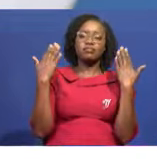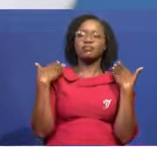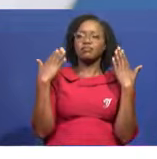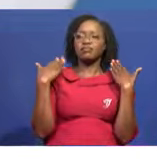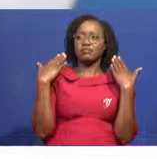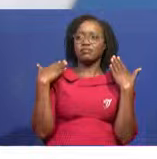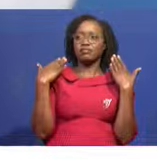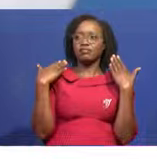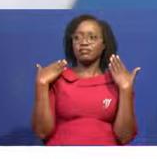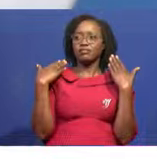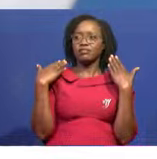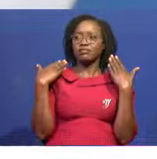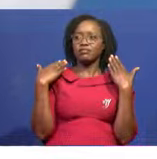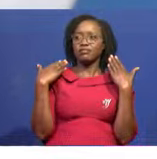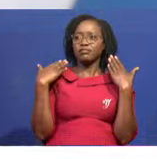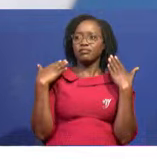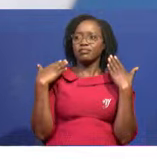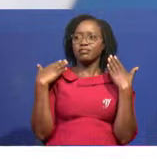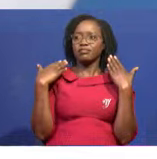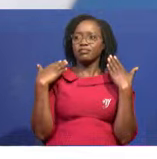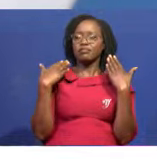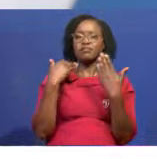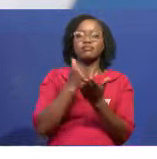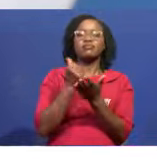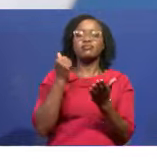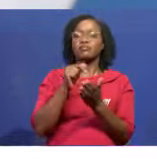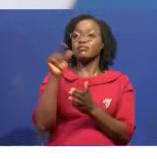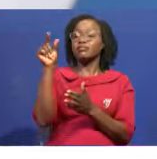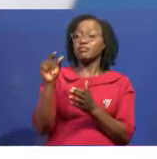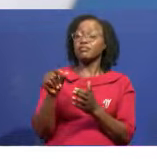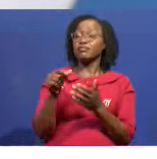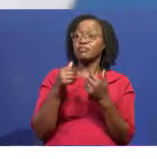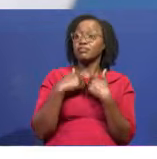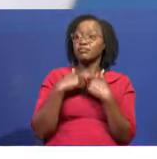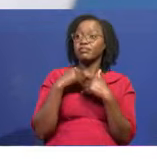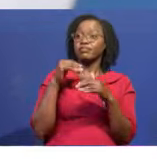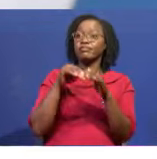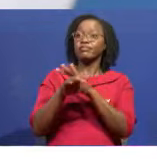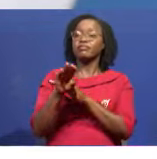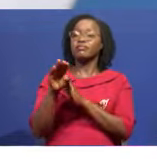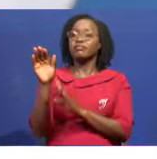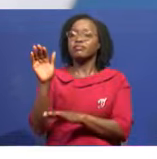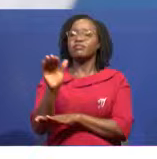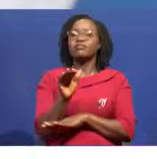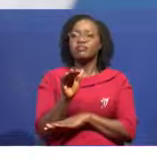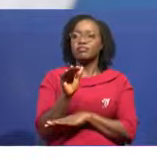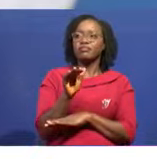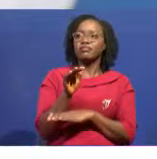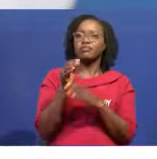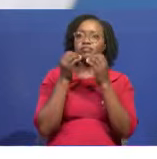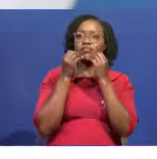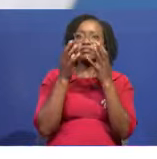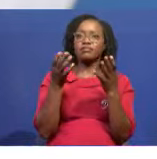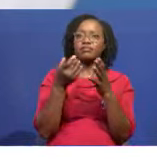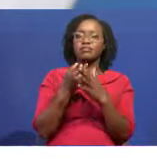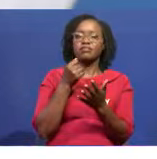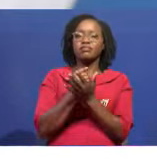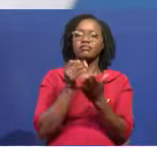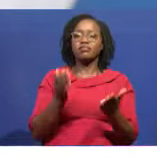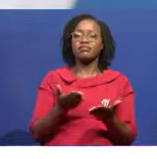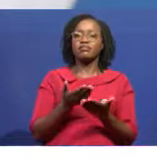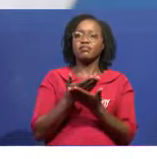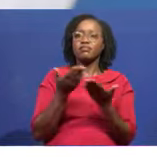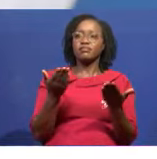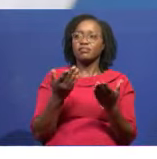are the areas we're in. We have offices in those regions. You can just go in and request for information from the officers who are